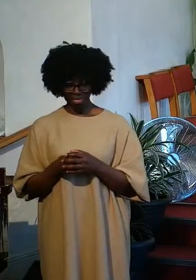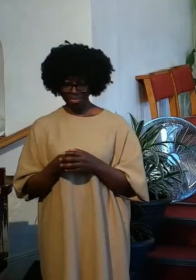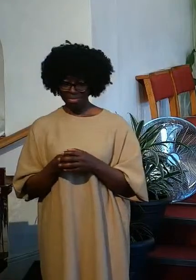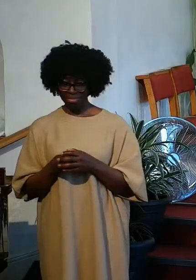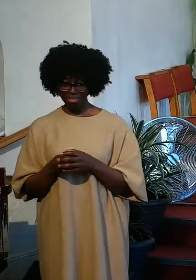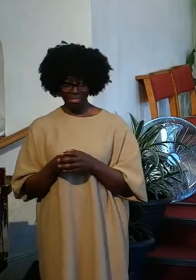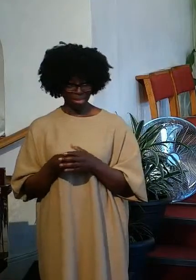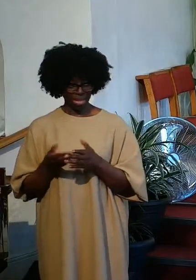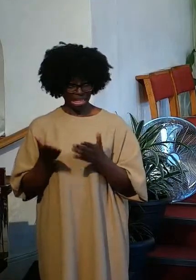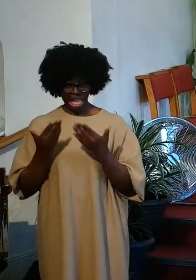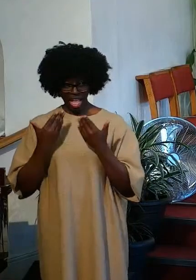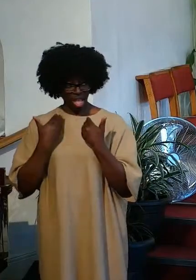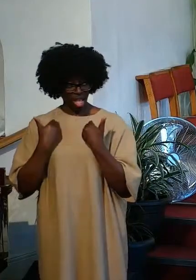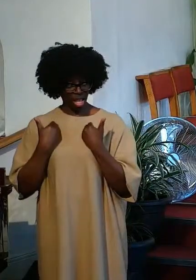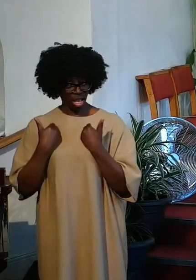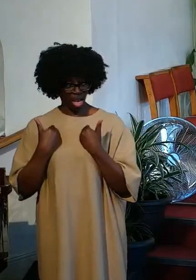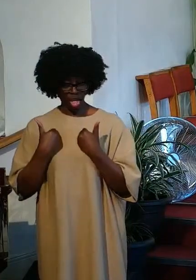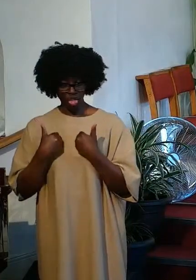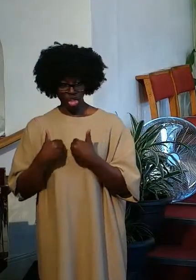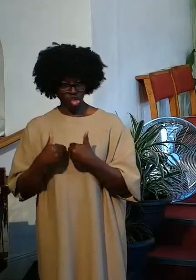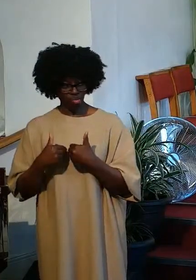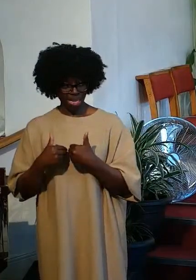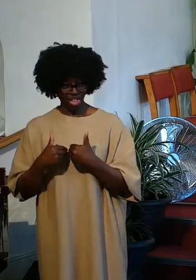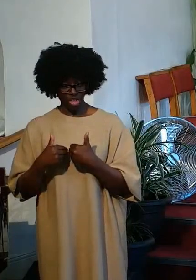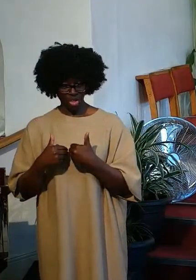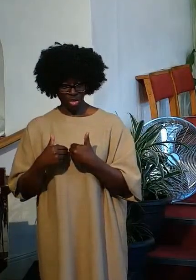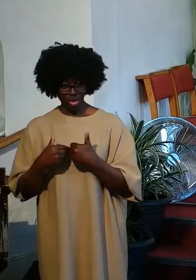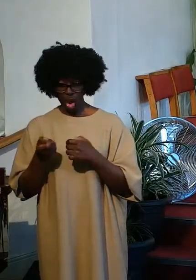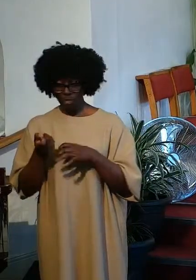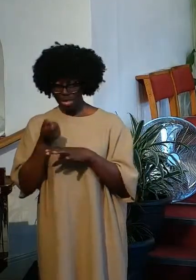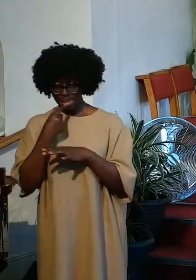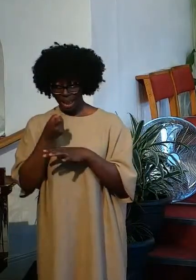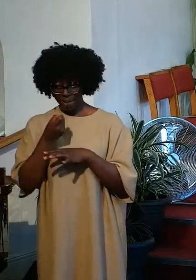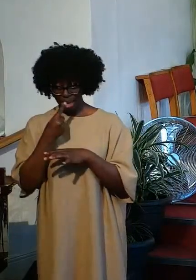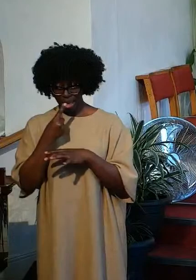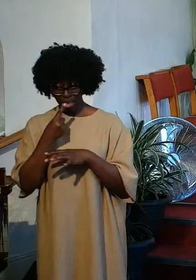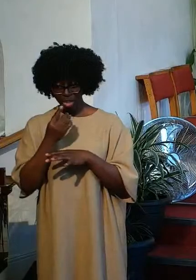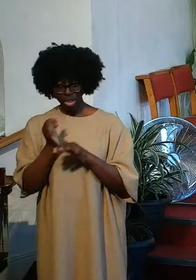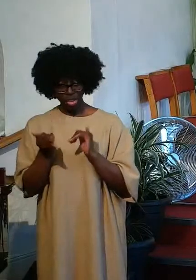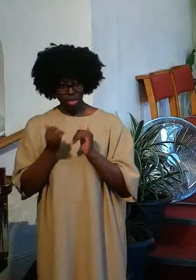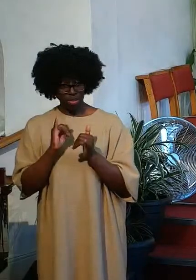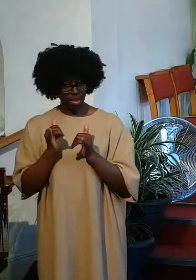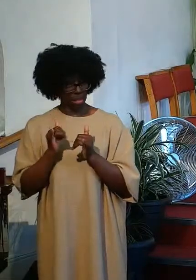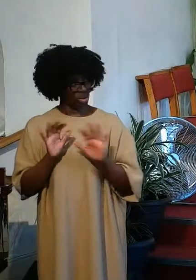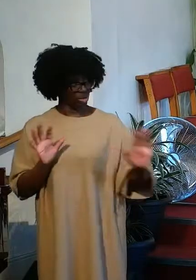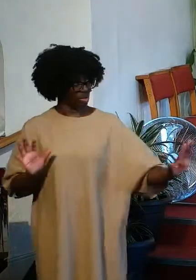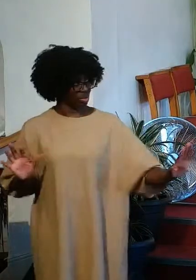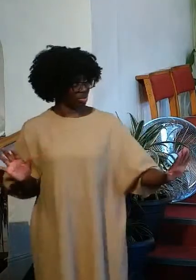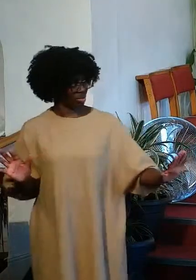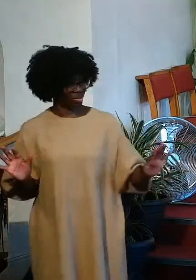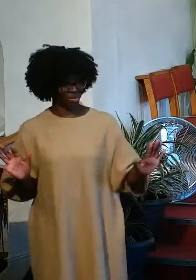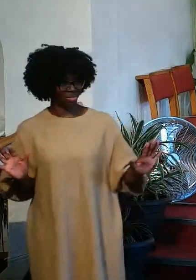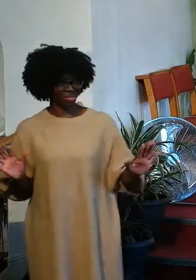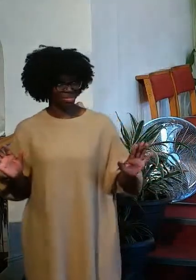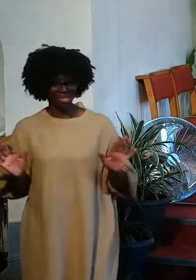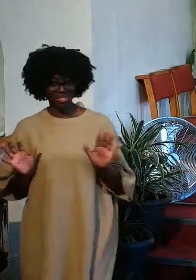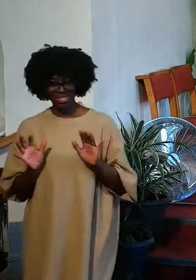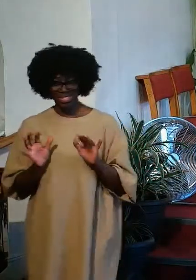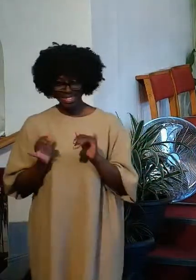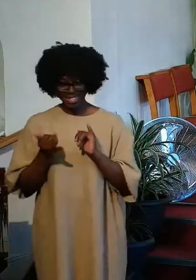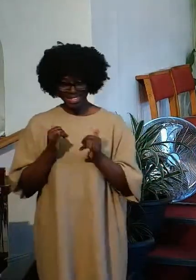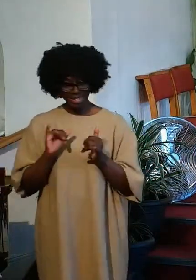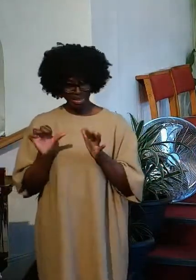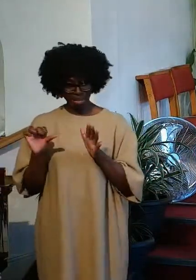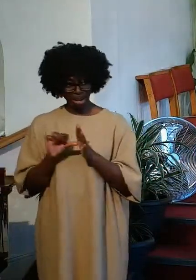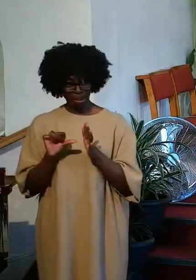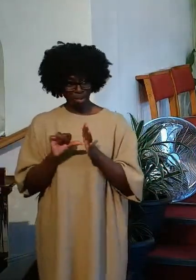the pharmacology of that, but what I would say here is that sorry, am I going too fast for the internet? No, okay, all right.